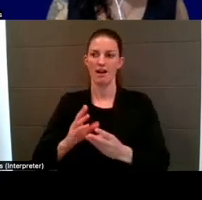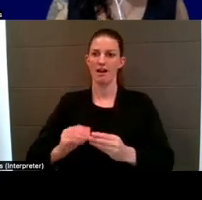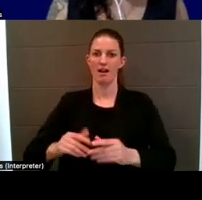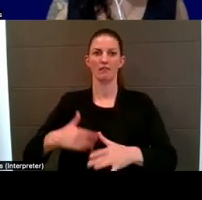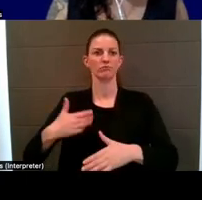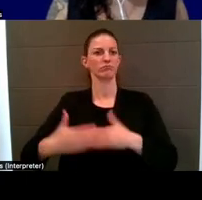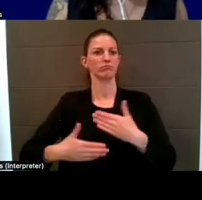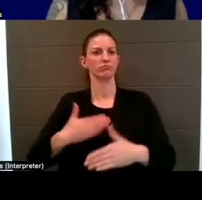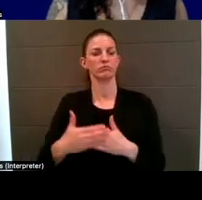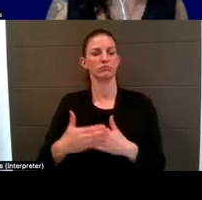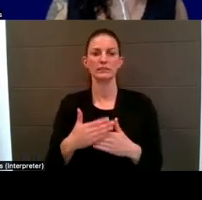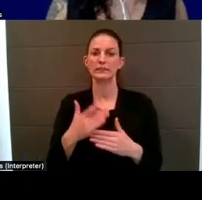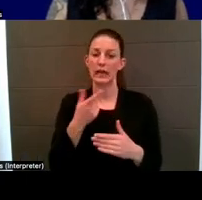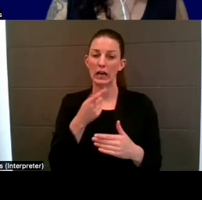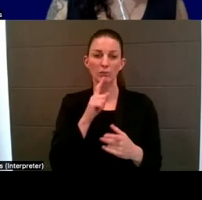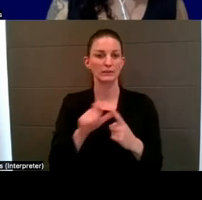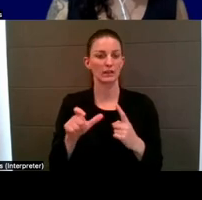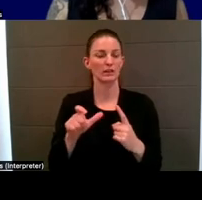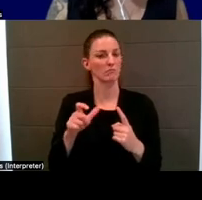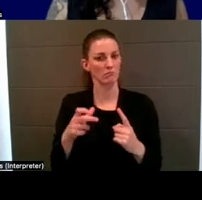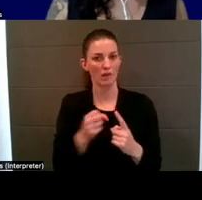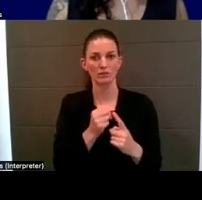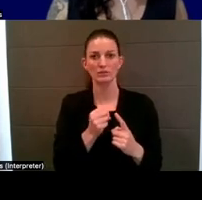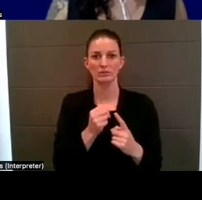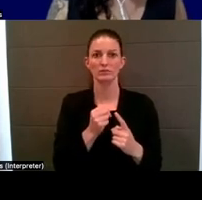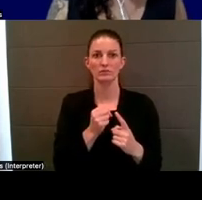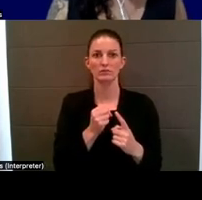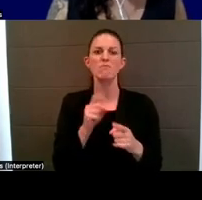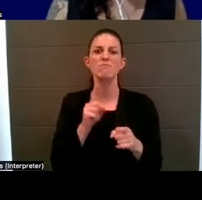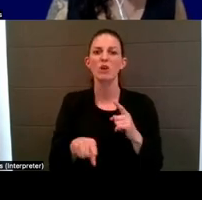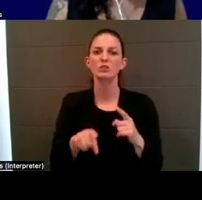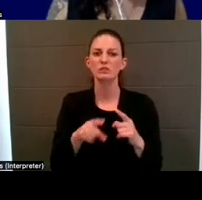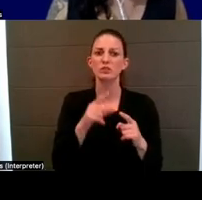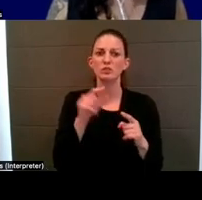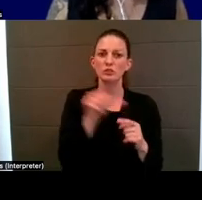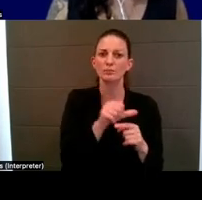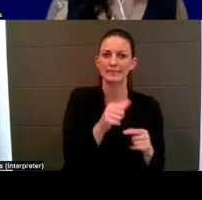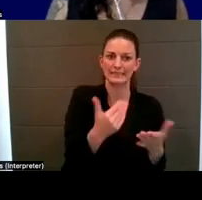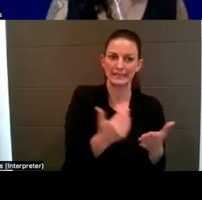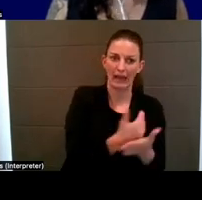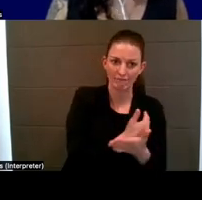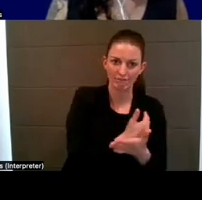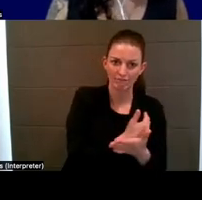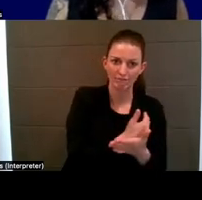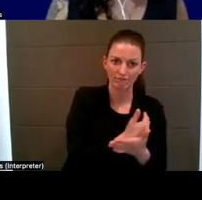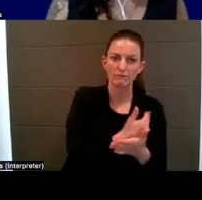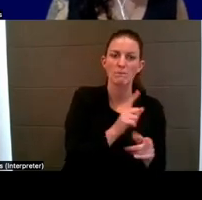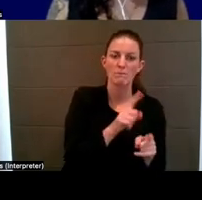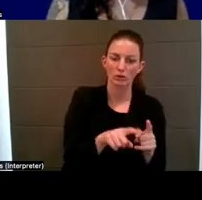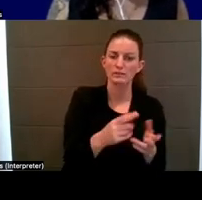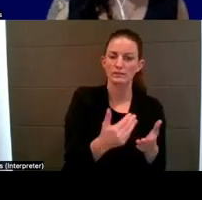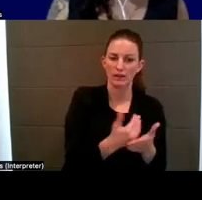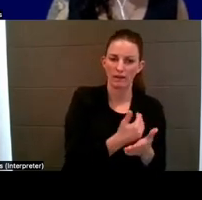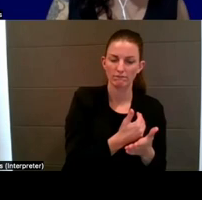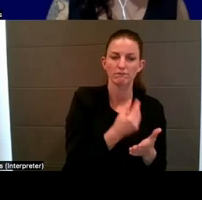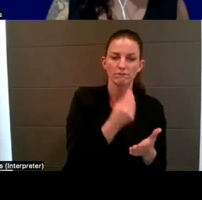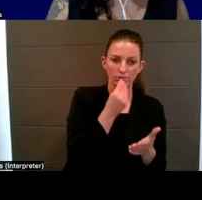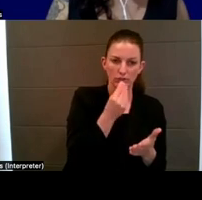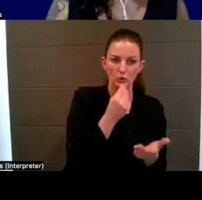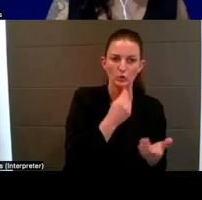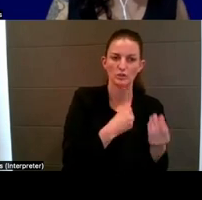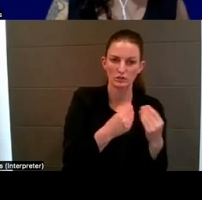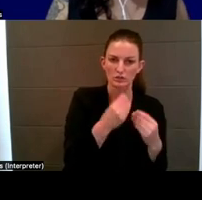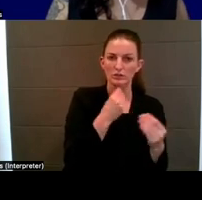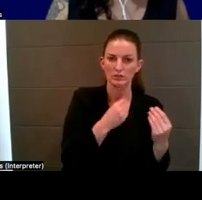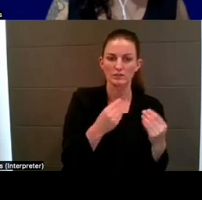manage. And only a small proportion should be challenging. And we might even find that that's too much for the child